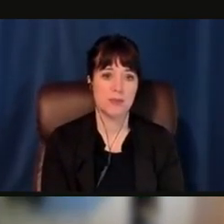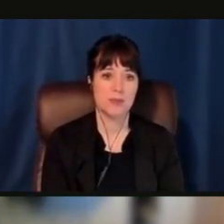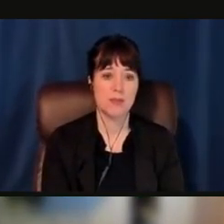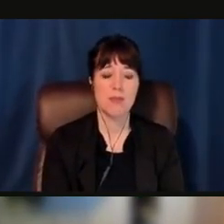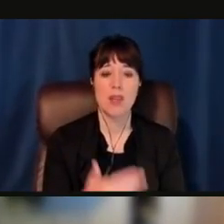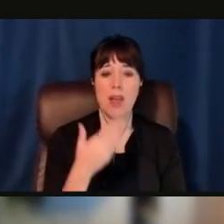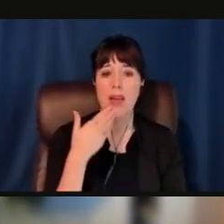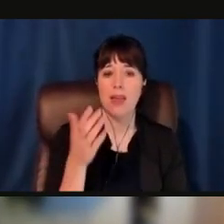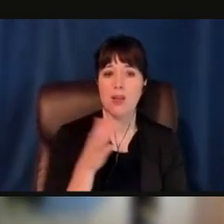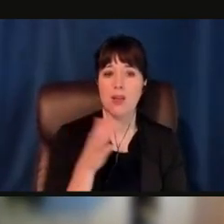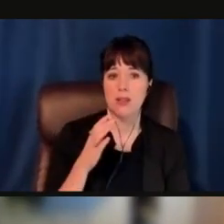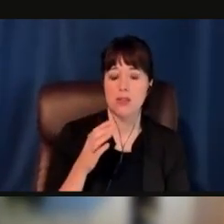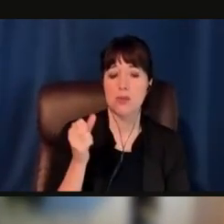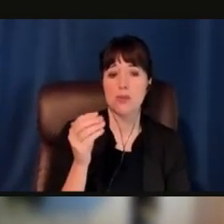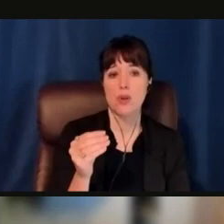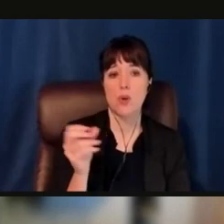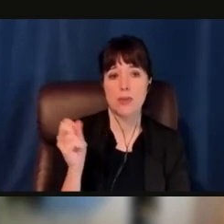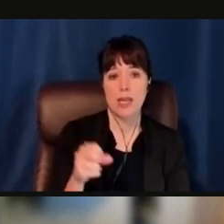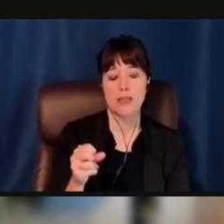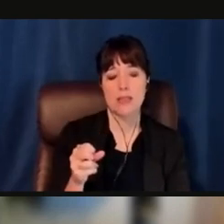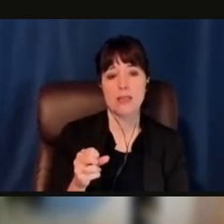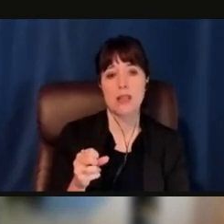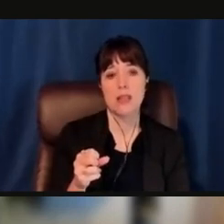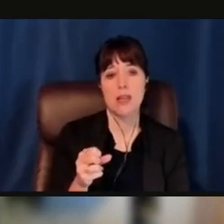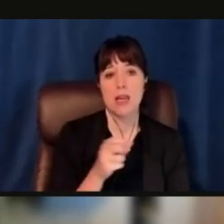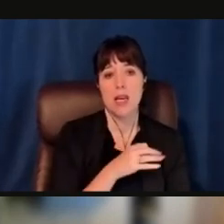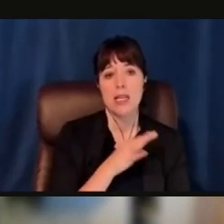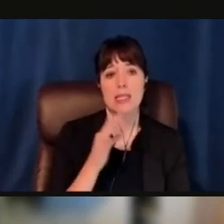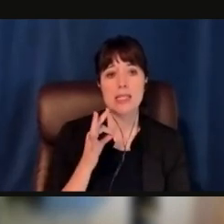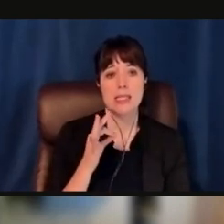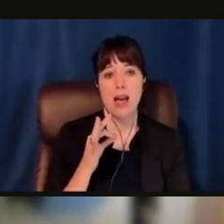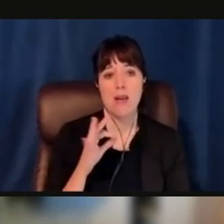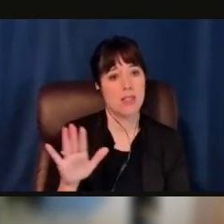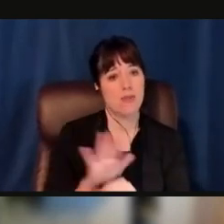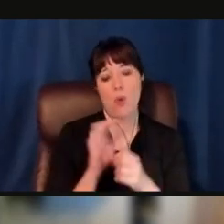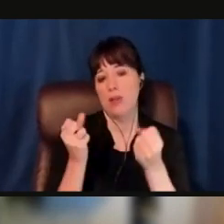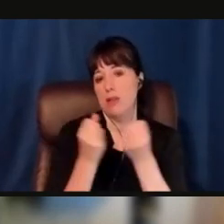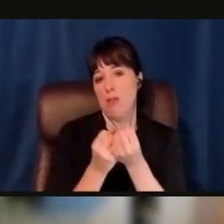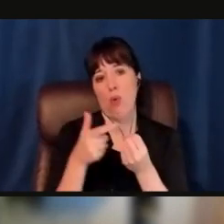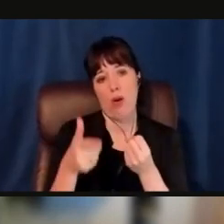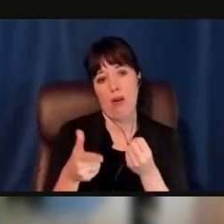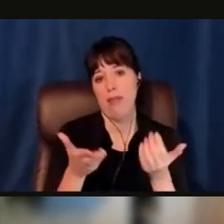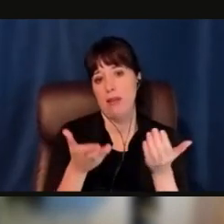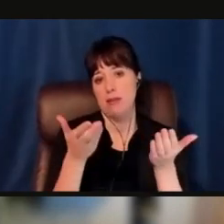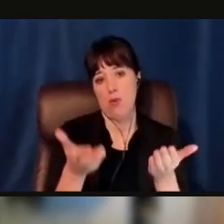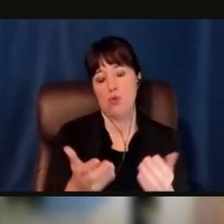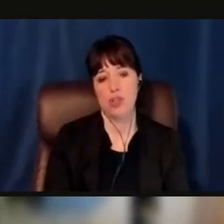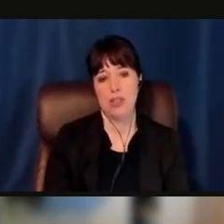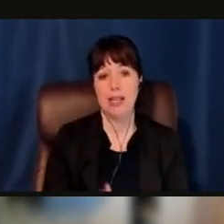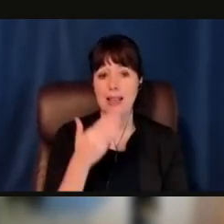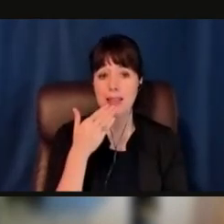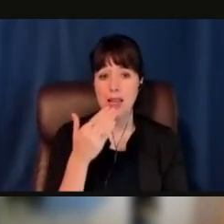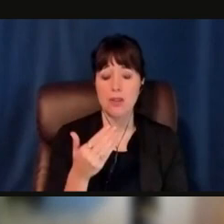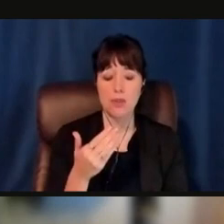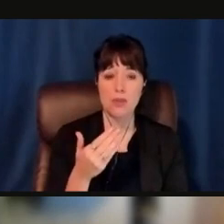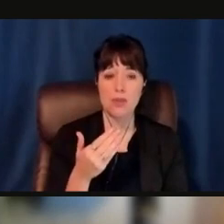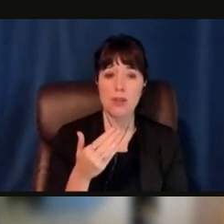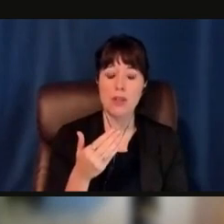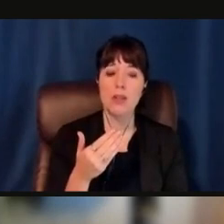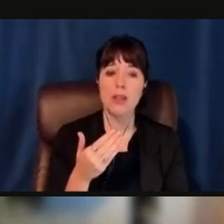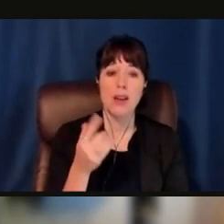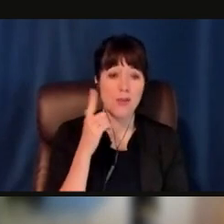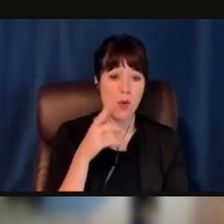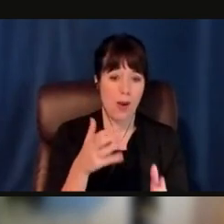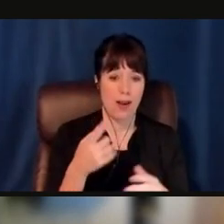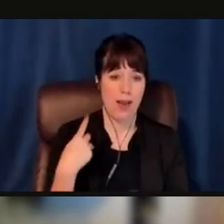Thank you, Councillor. So yes, staff is fully in support of this motion, and thank you for